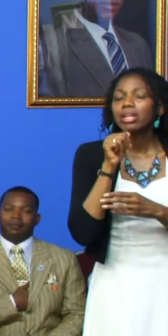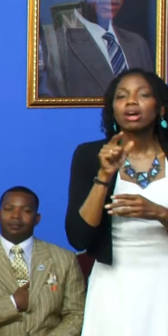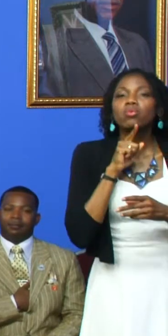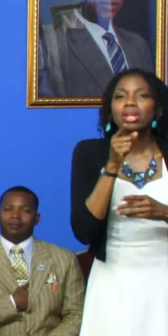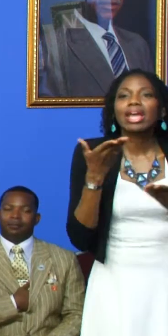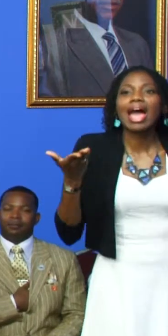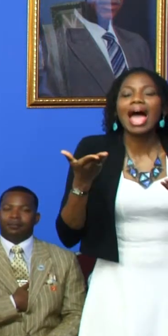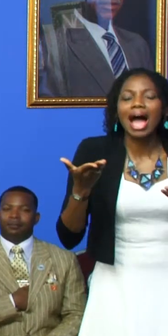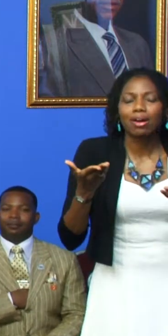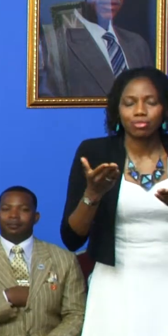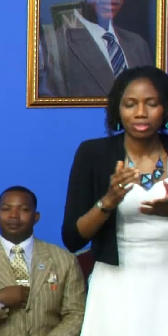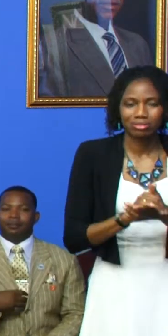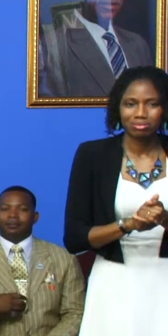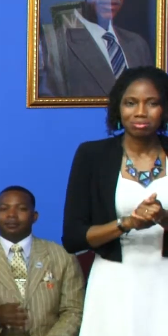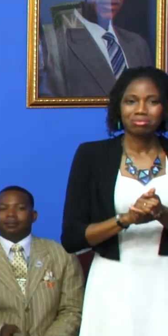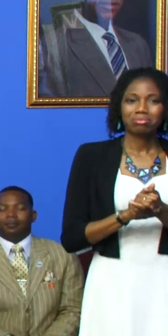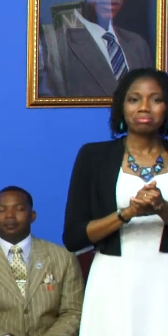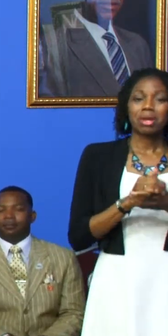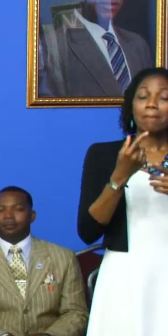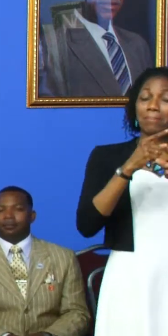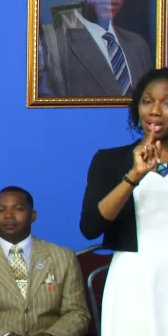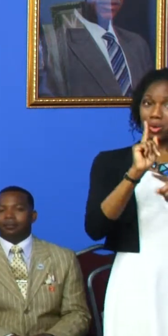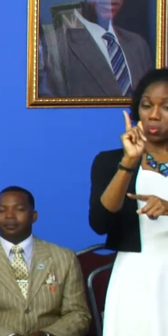But one day,